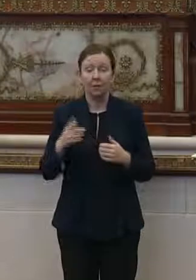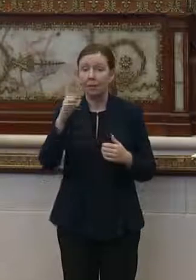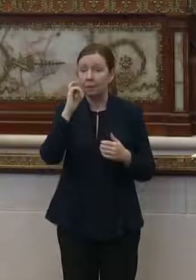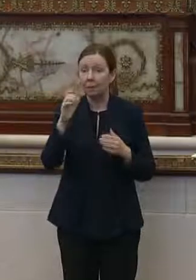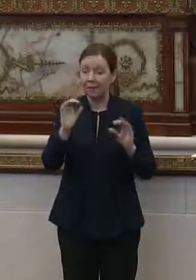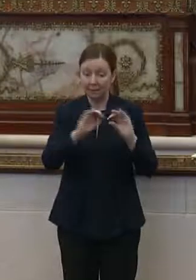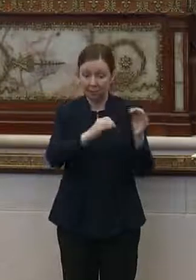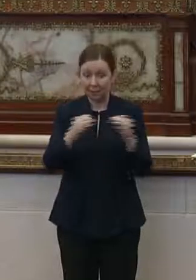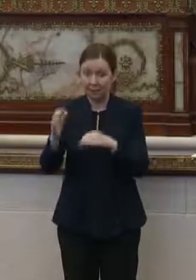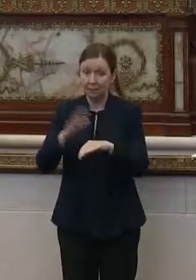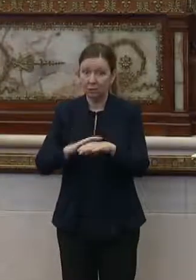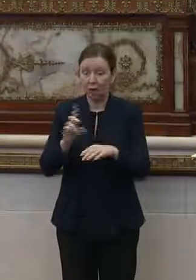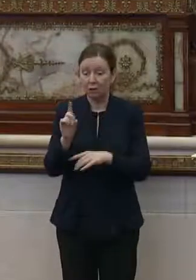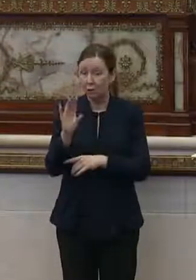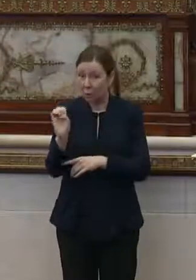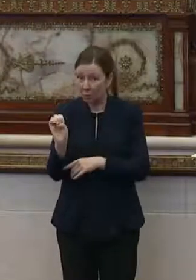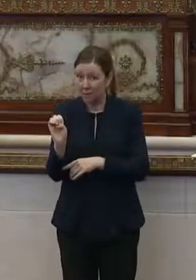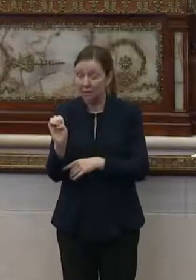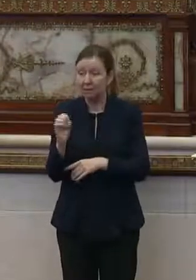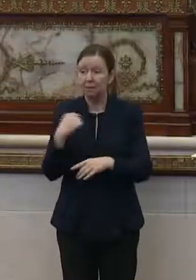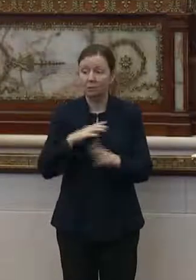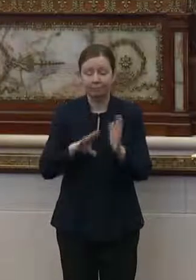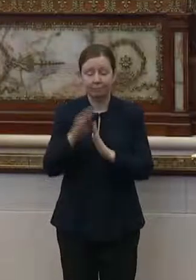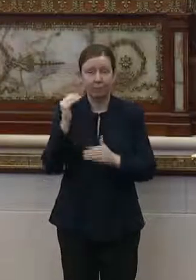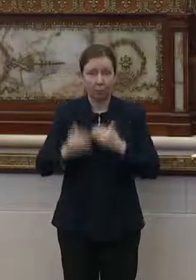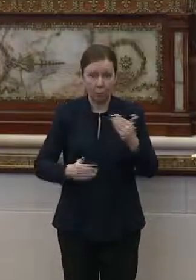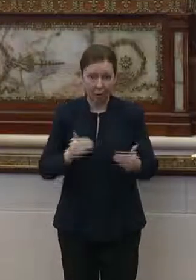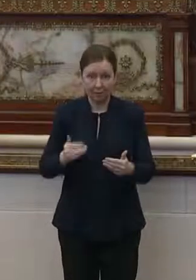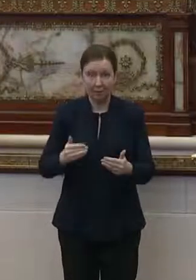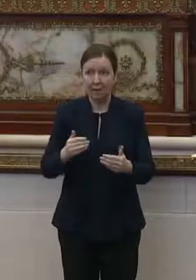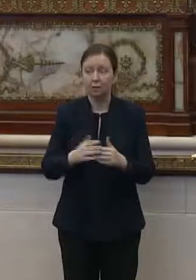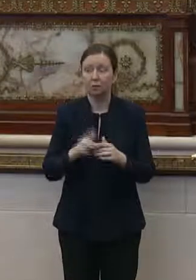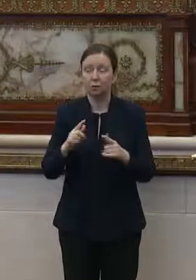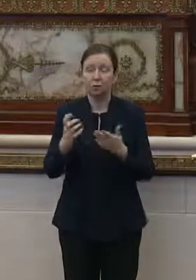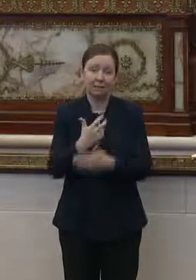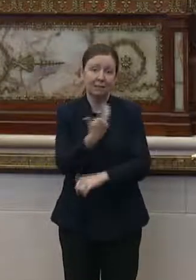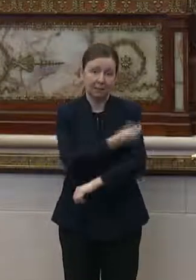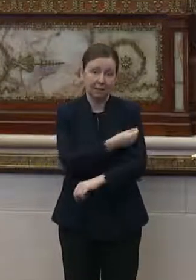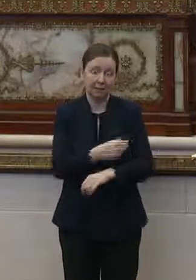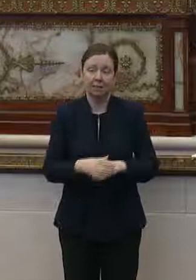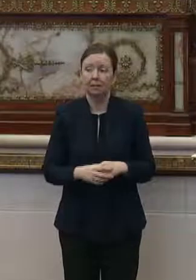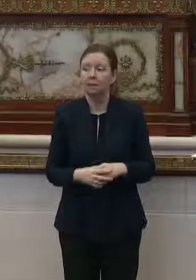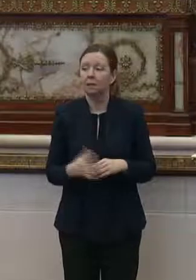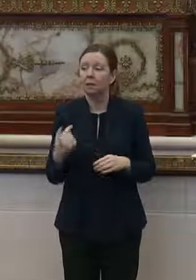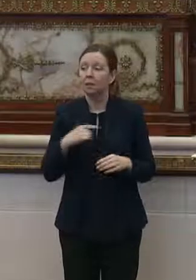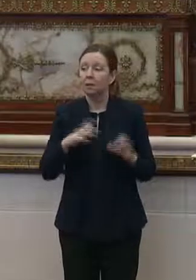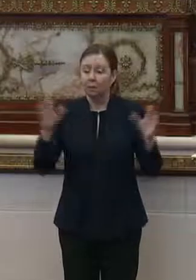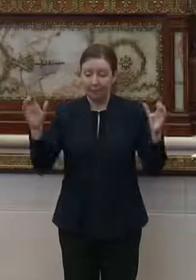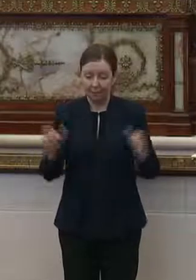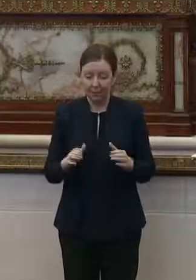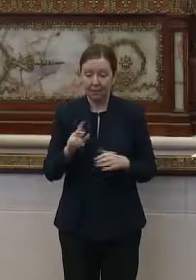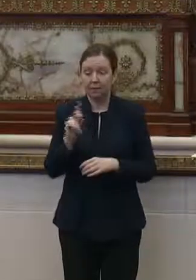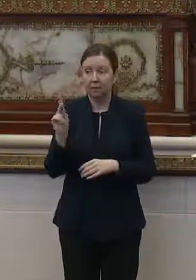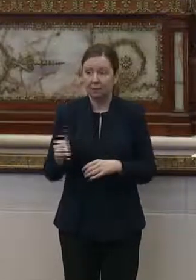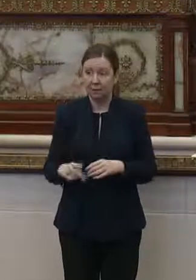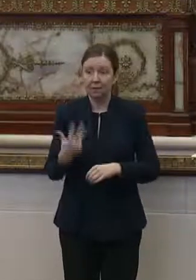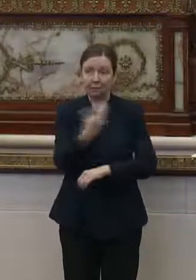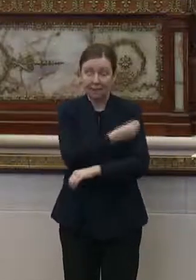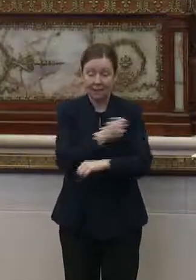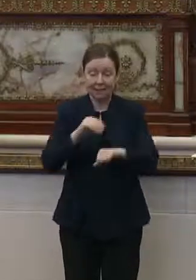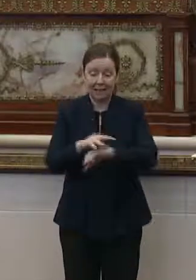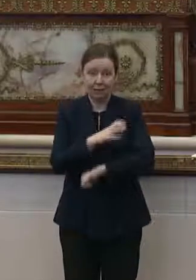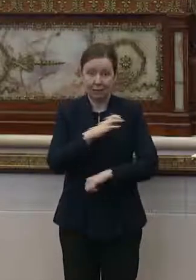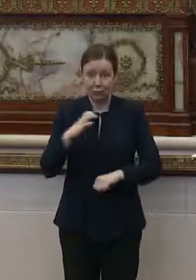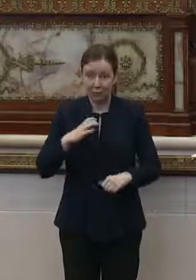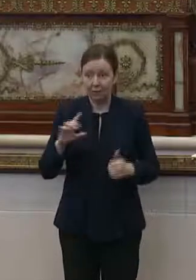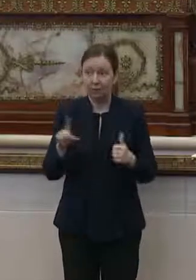limitation on doses, we have gone through an open process to develop a priority ranking for groups to receive vaccine. We convened a Philadelphia Vaccine Advisory Committee, a diverse